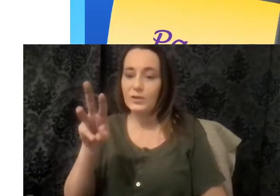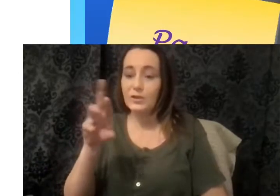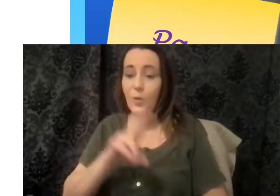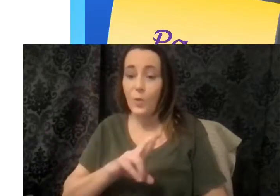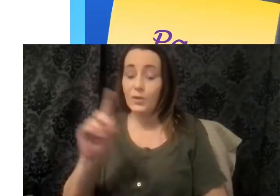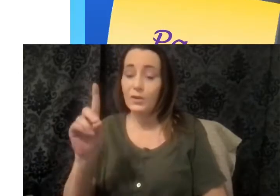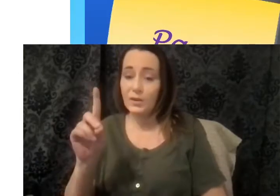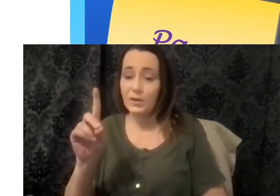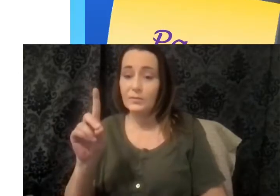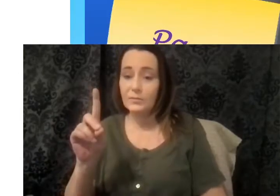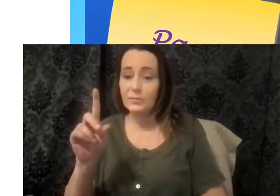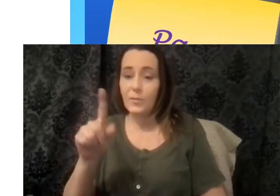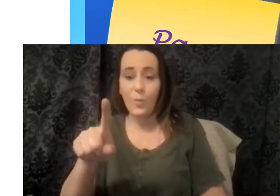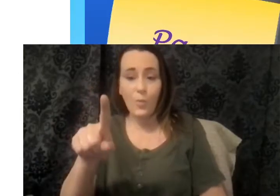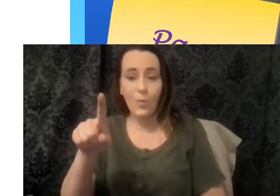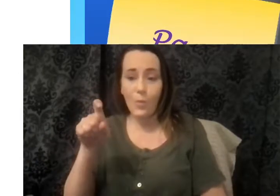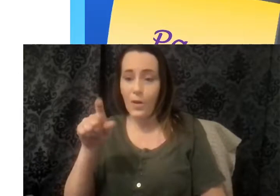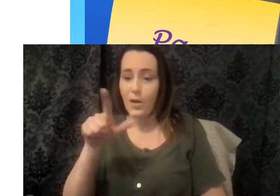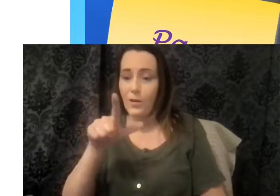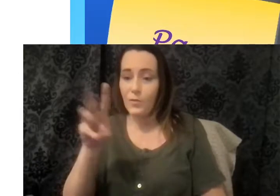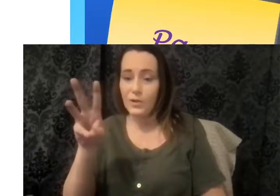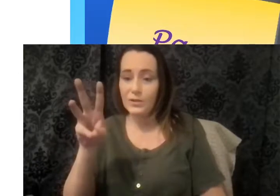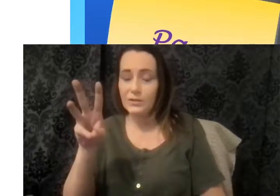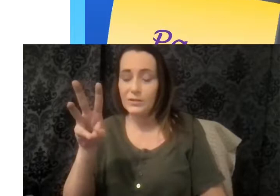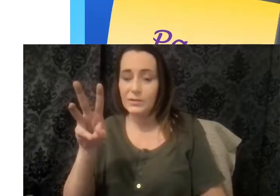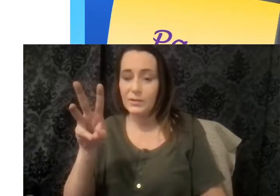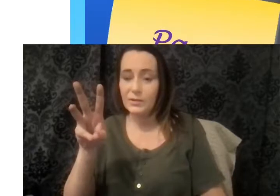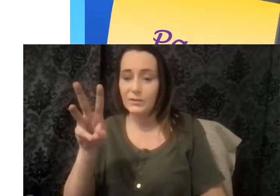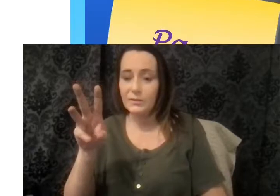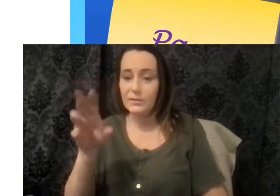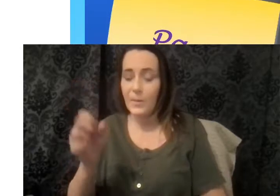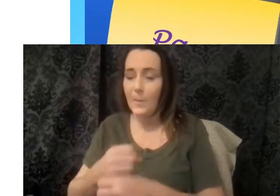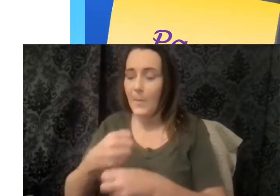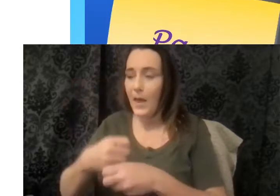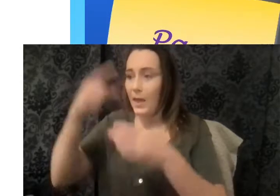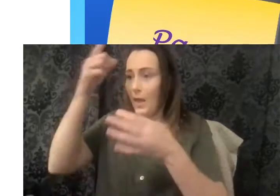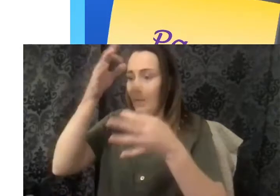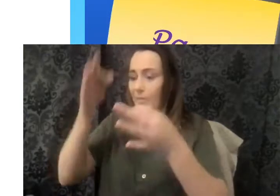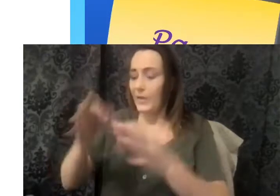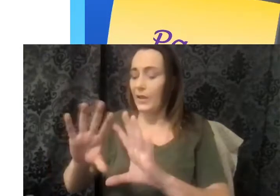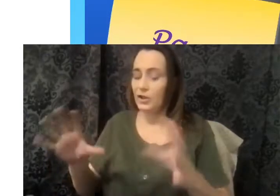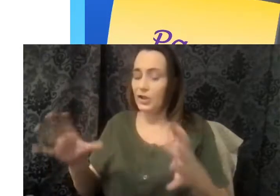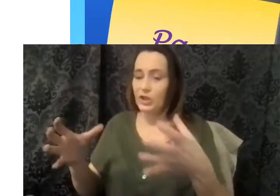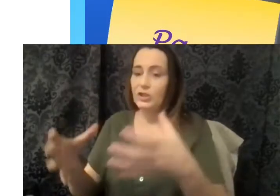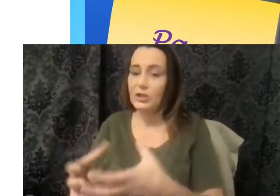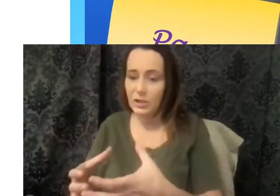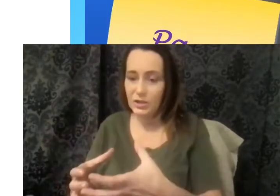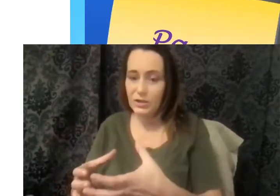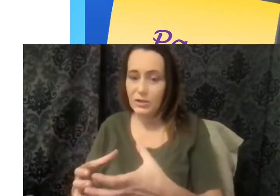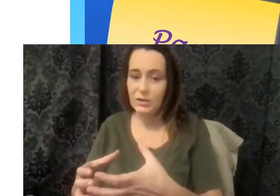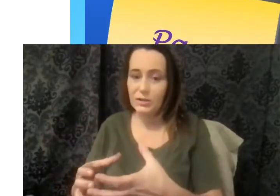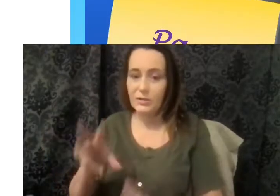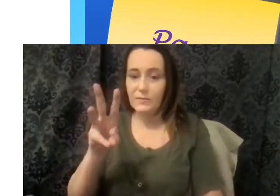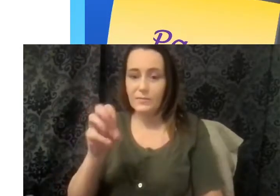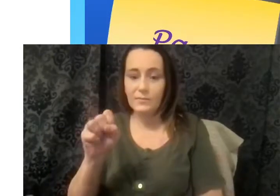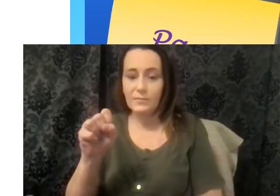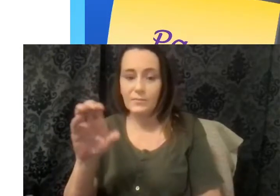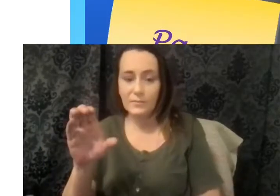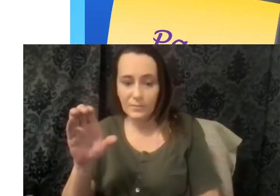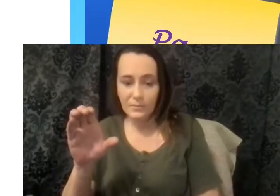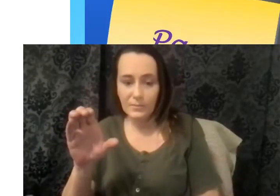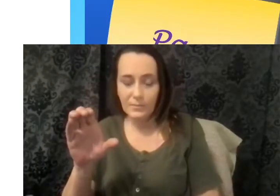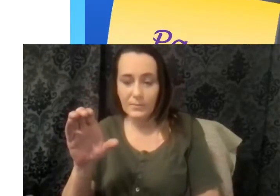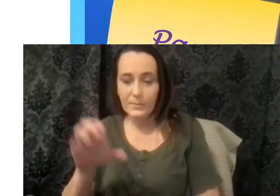delegates. 126 regional delegates make up the conscience of the conference. And